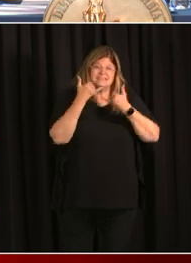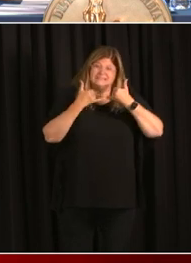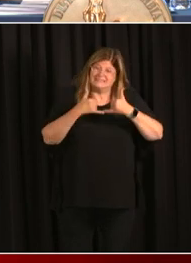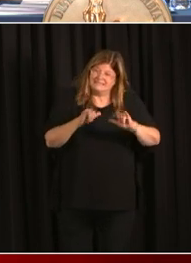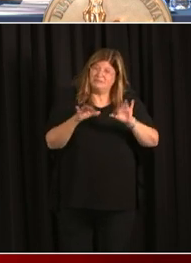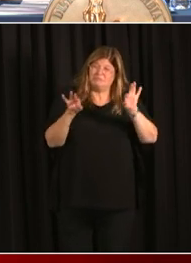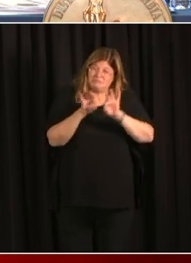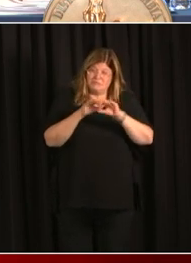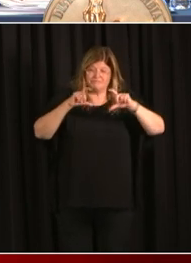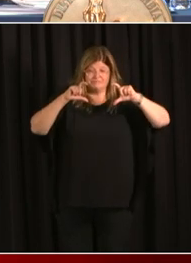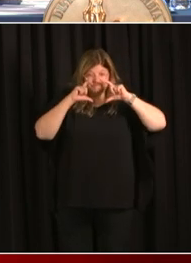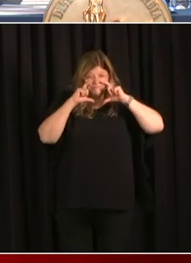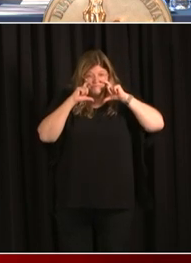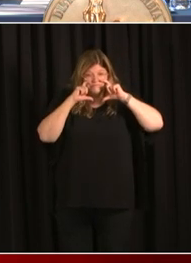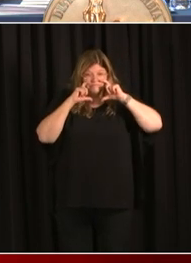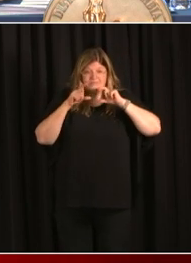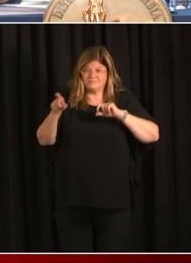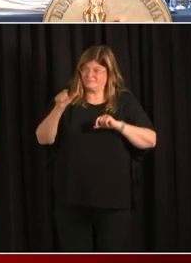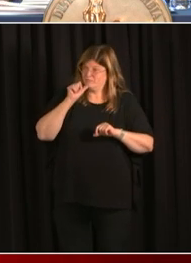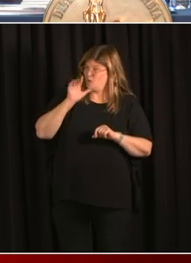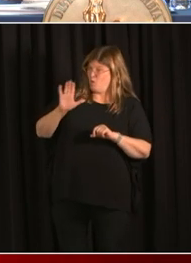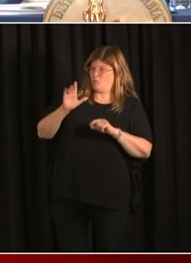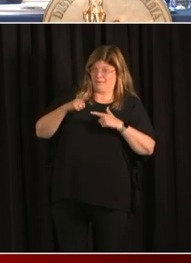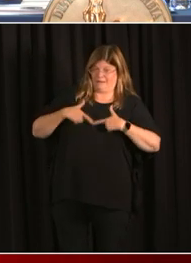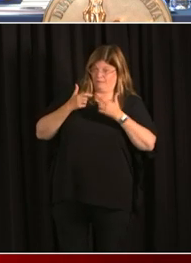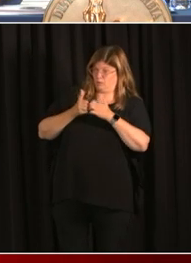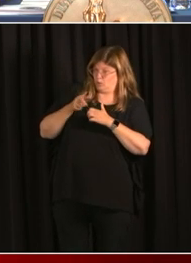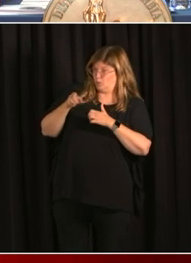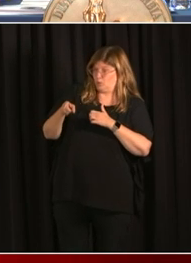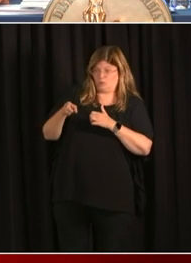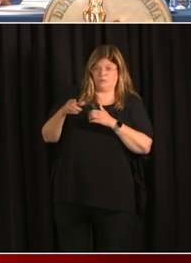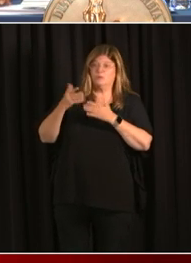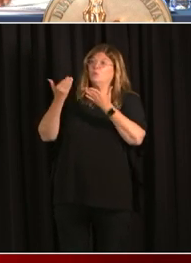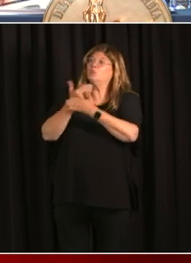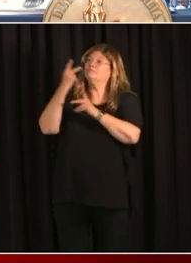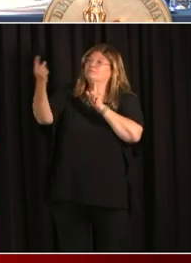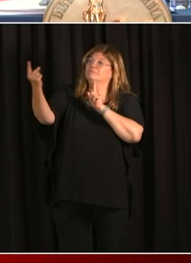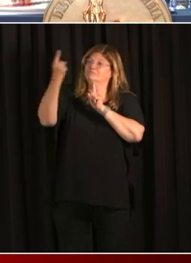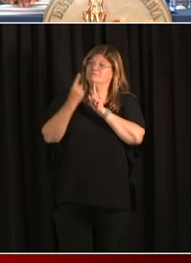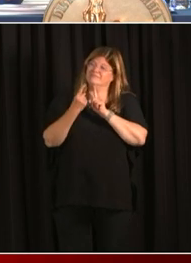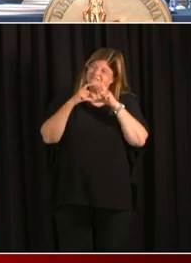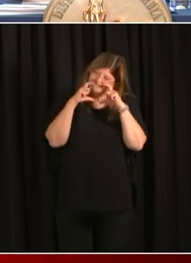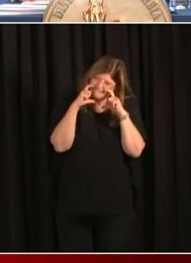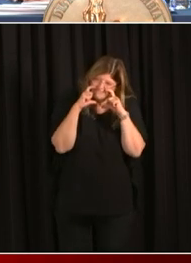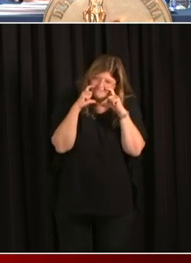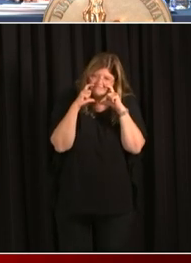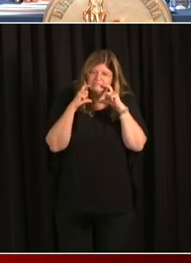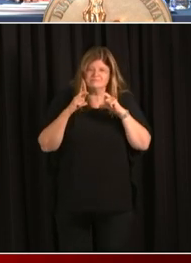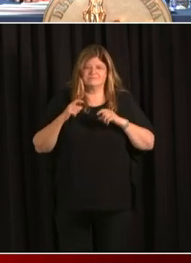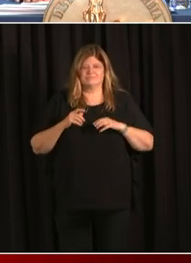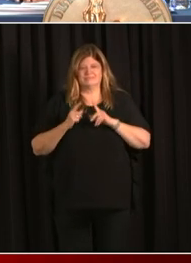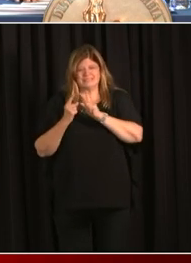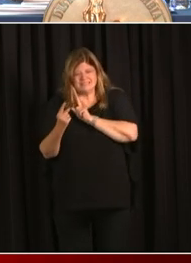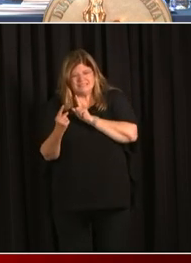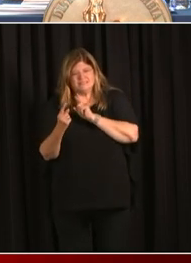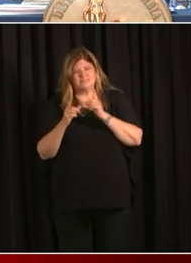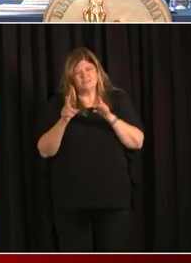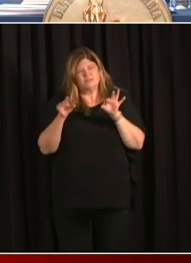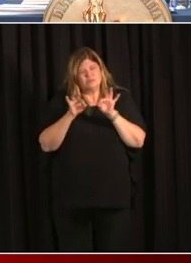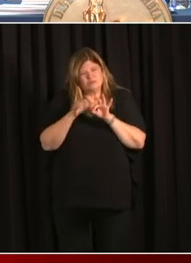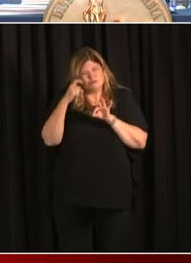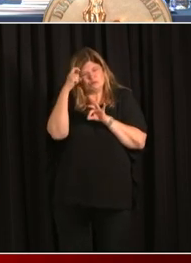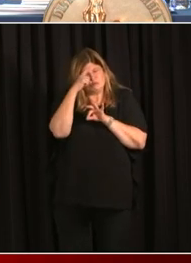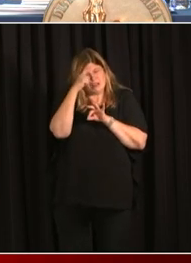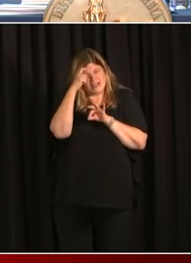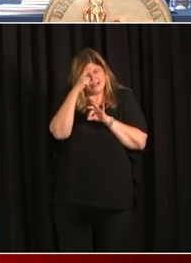are not in your household. Also, choose your activities wisely, and